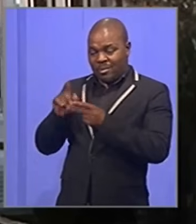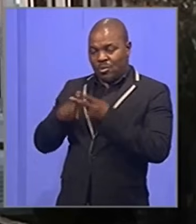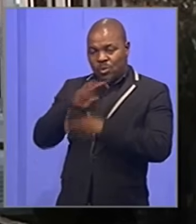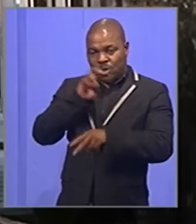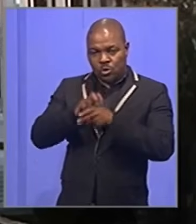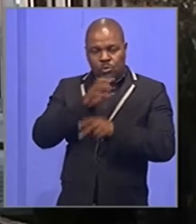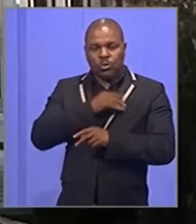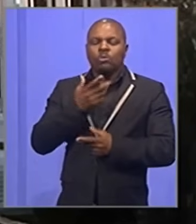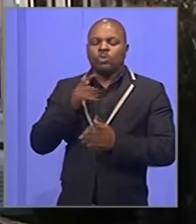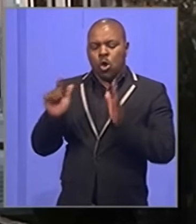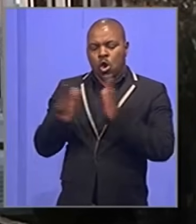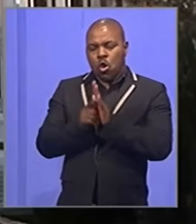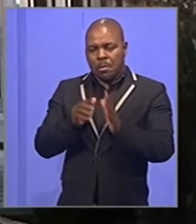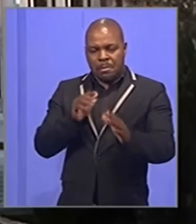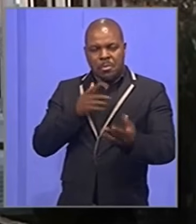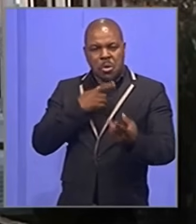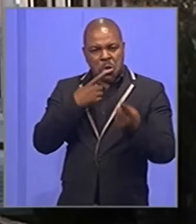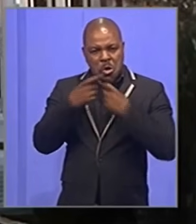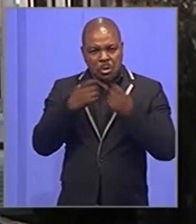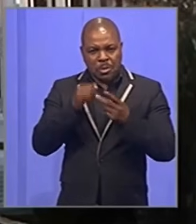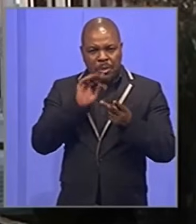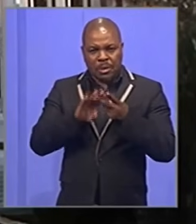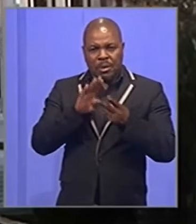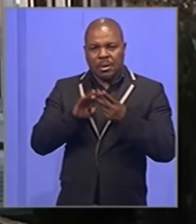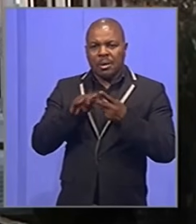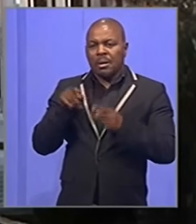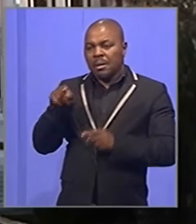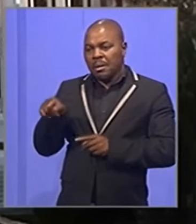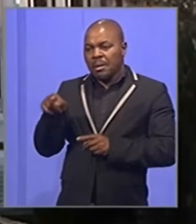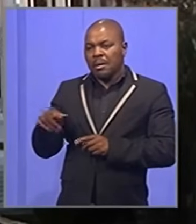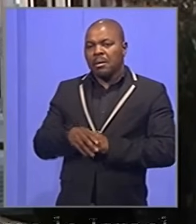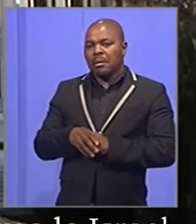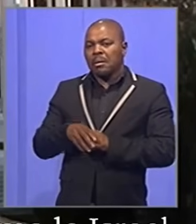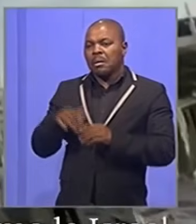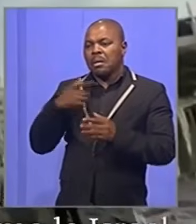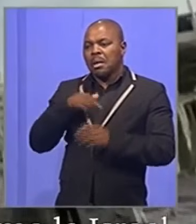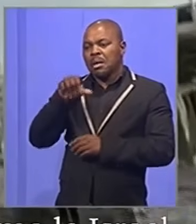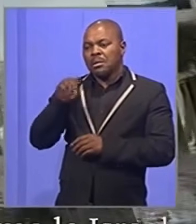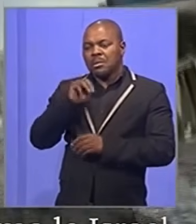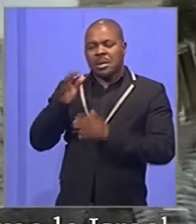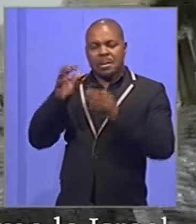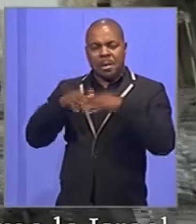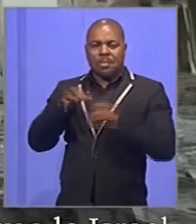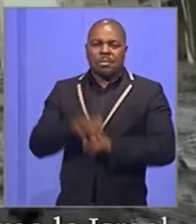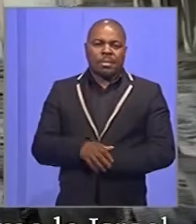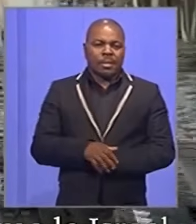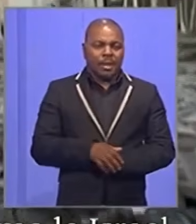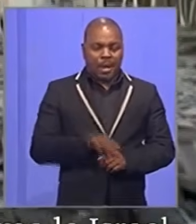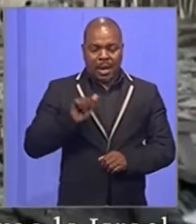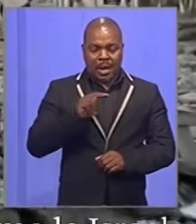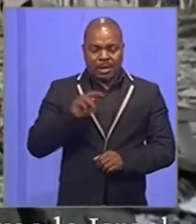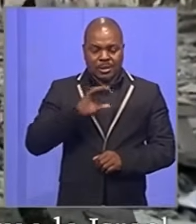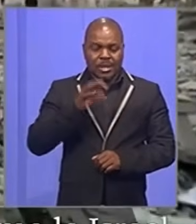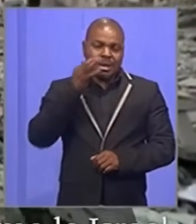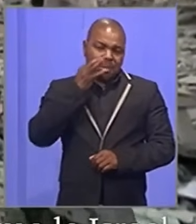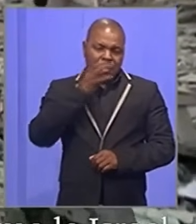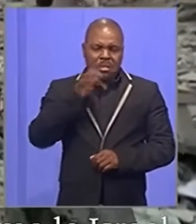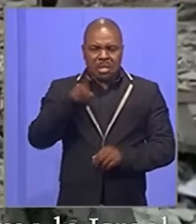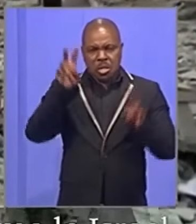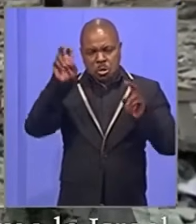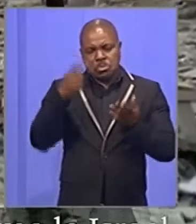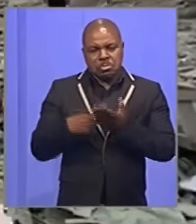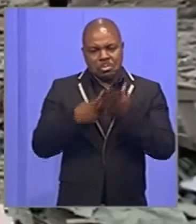take legal steps to demolish the buildings in which this embassy is. ANC e re mmuso o ntse o sekaseka taba